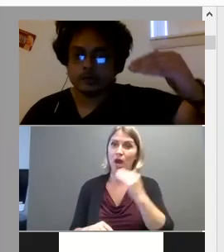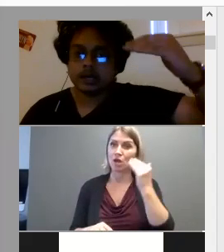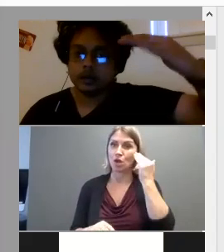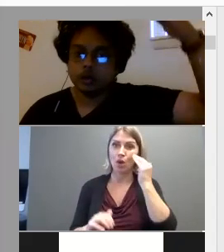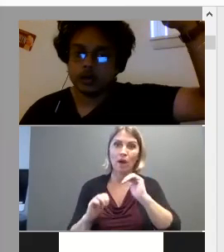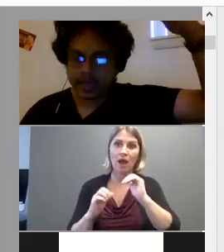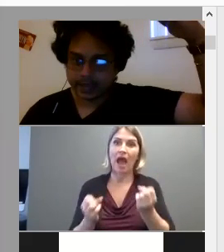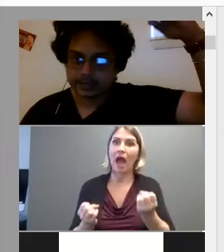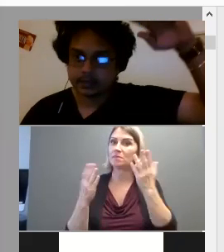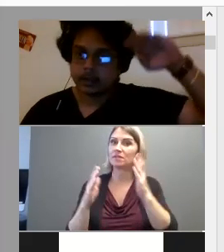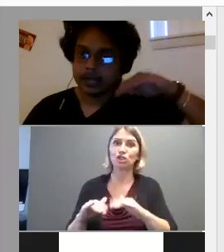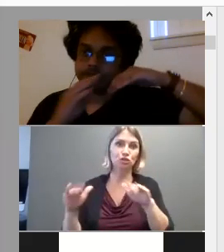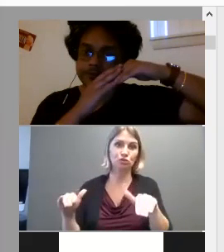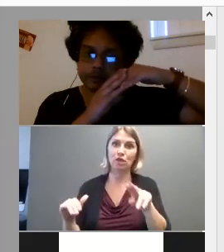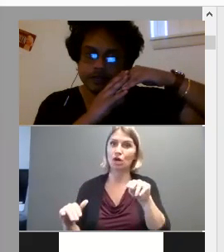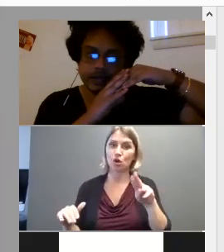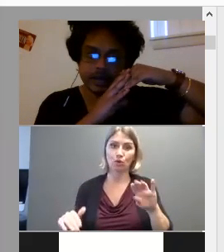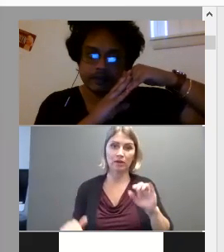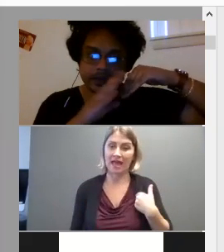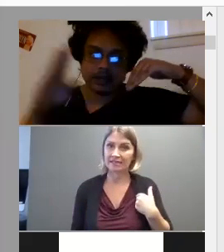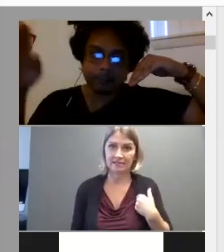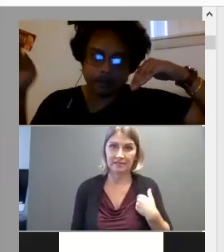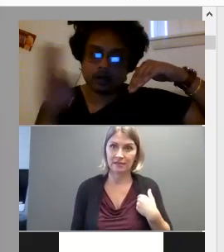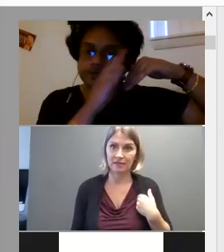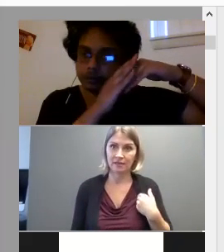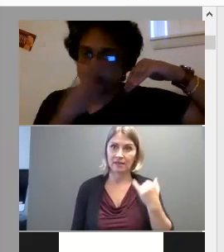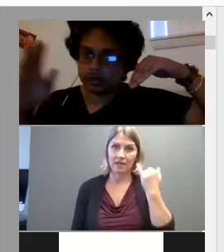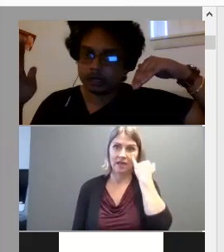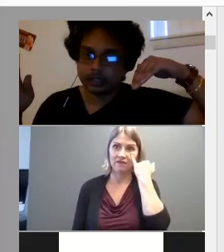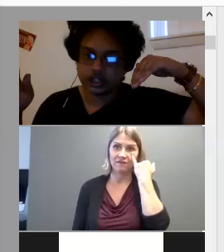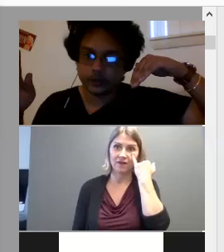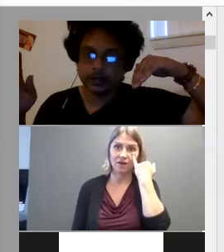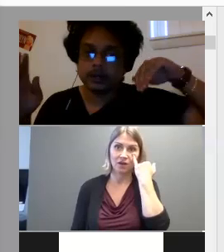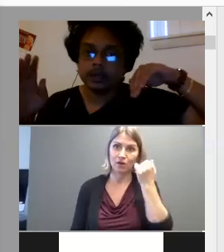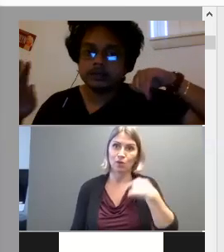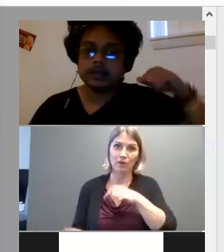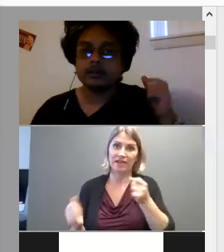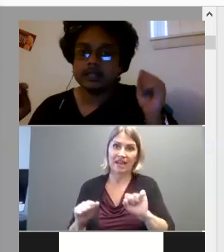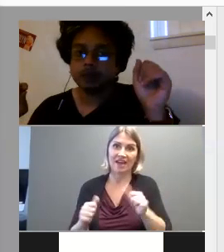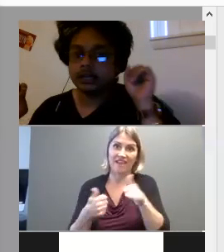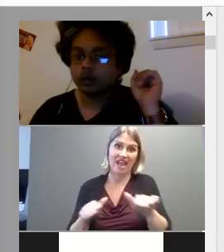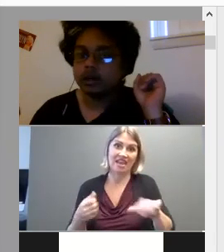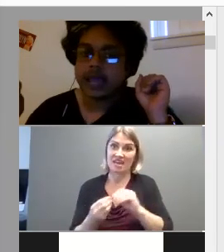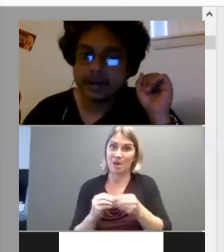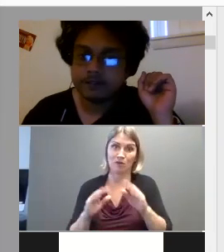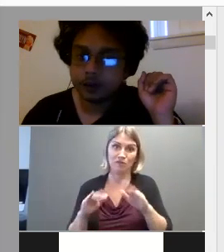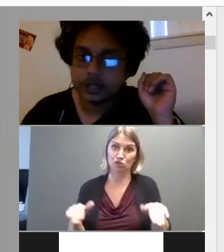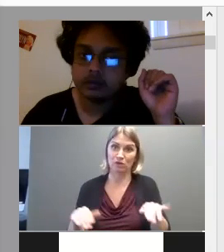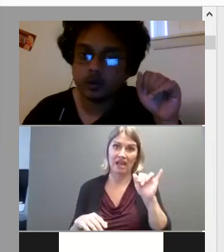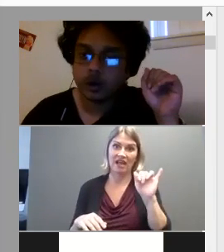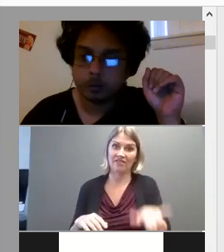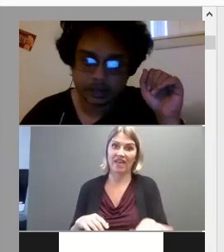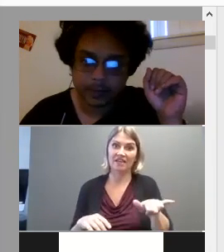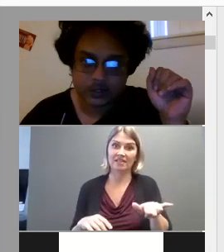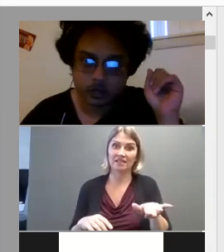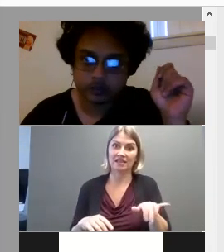many children a node has. If we can have any number of children, then this particular array